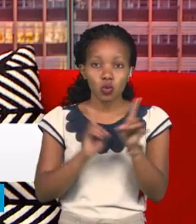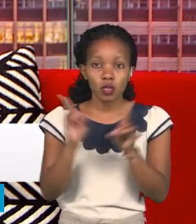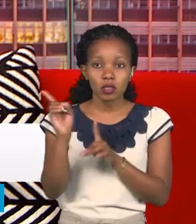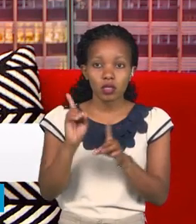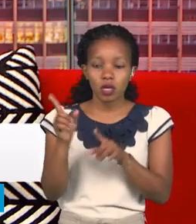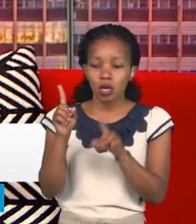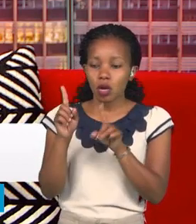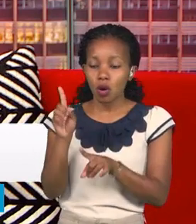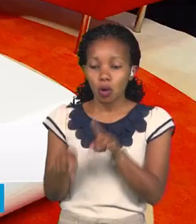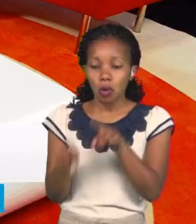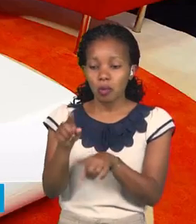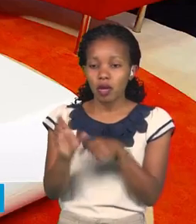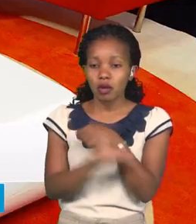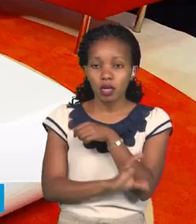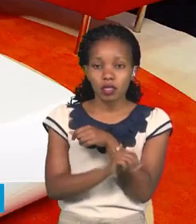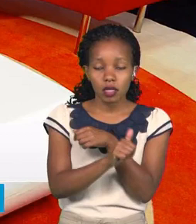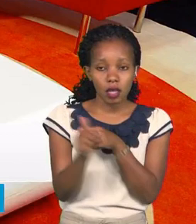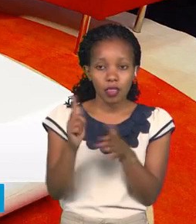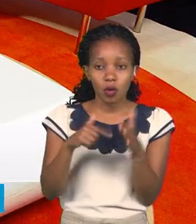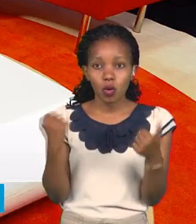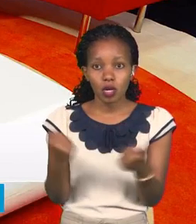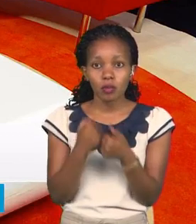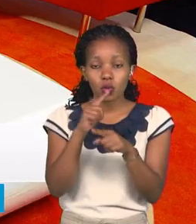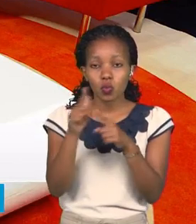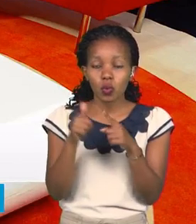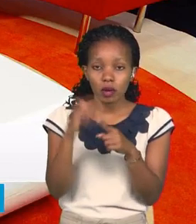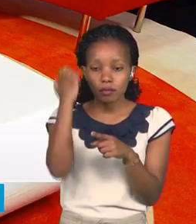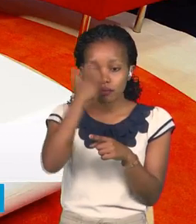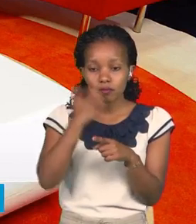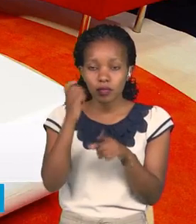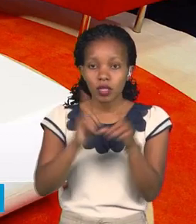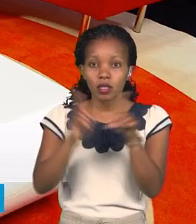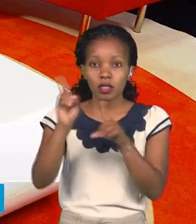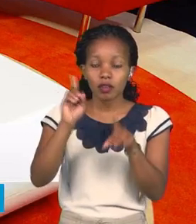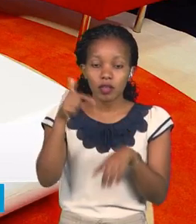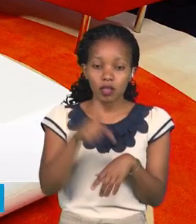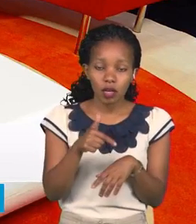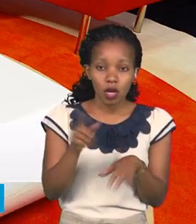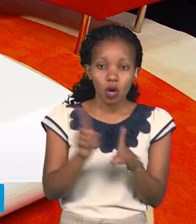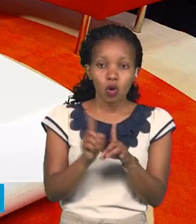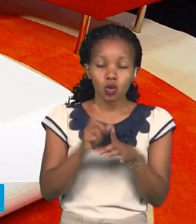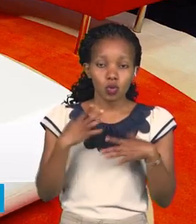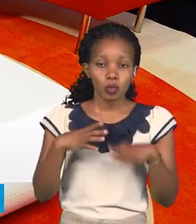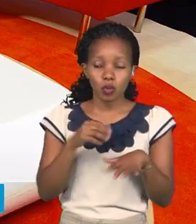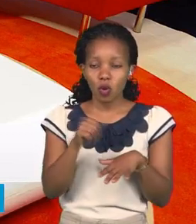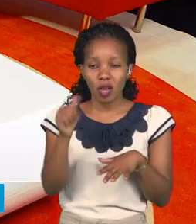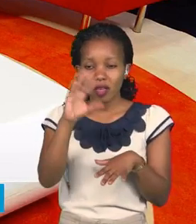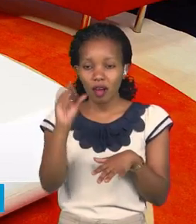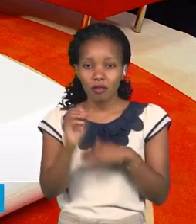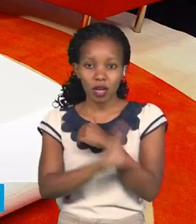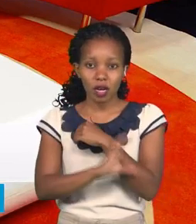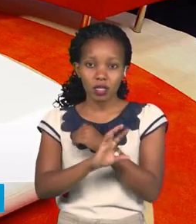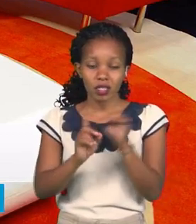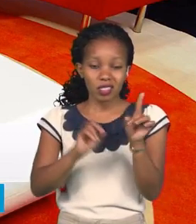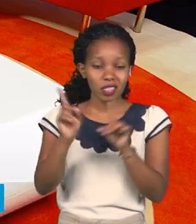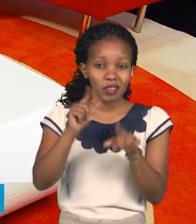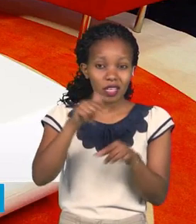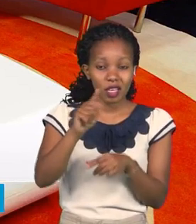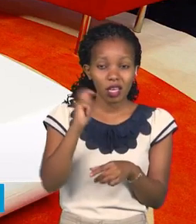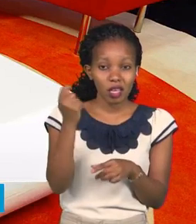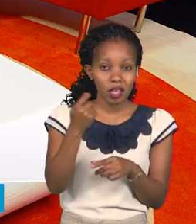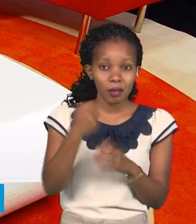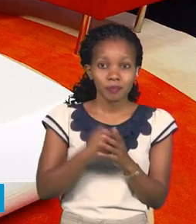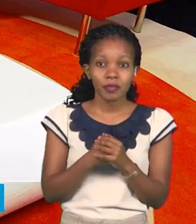other countries. Sure. Now, what happens is when the Europeans are traveling here, when people from other African countries are traveling here, right?